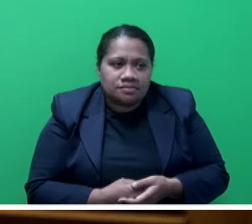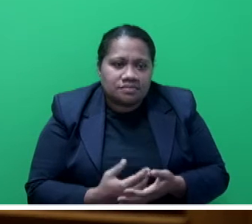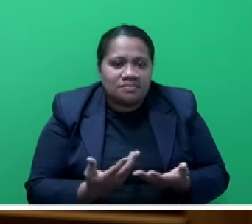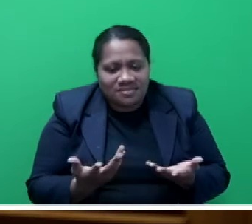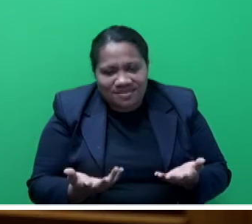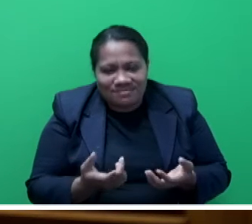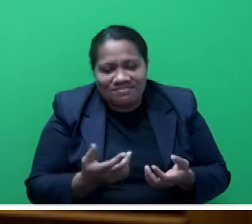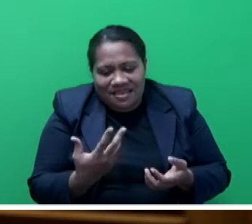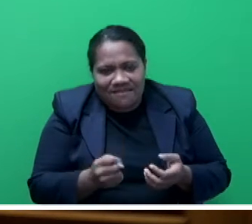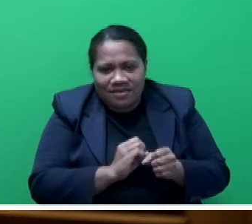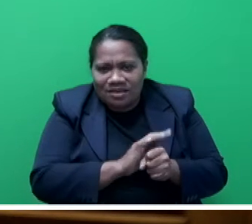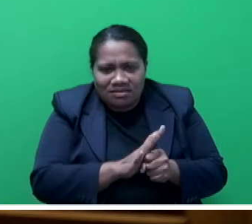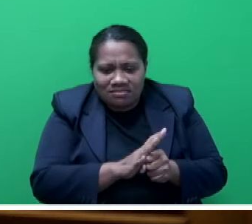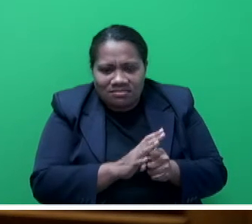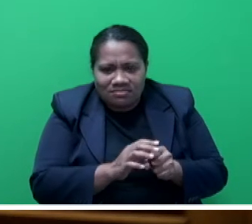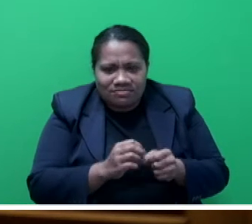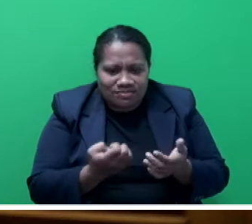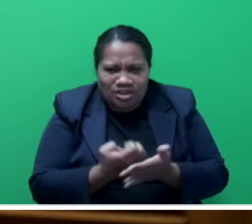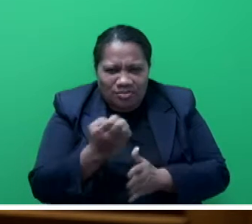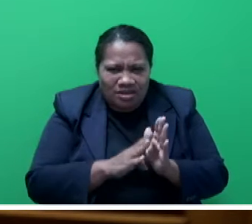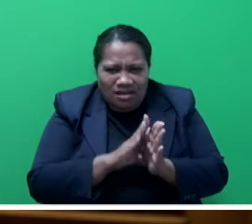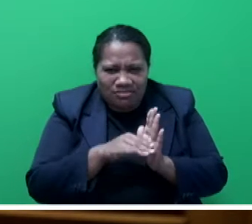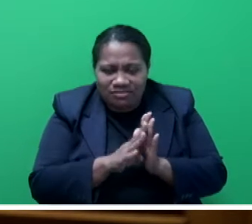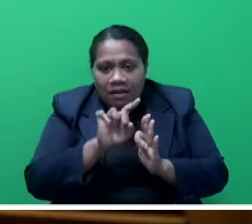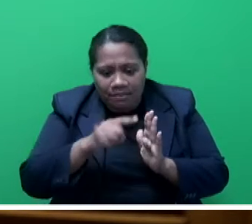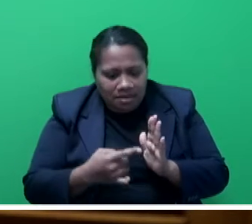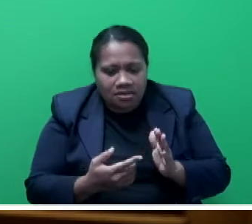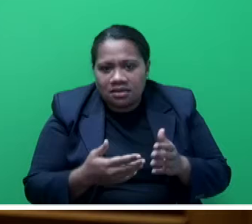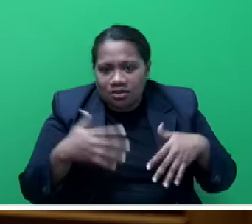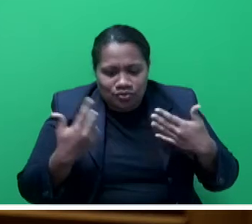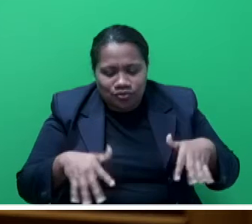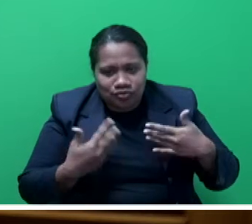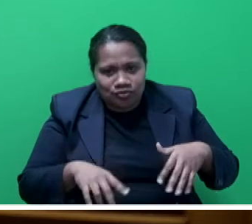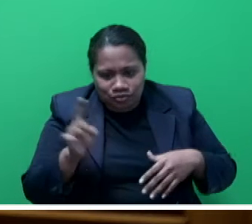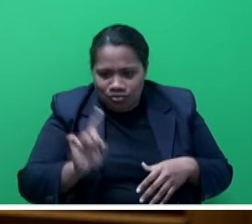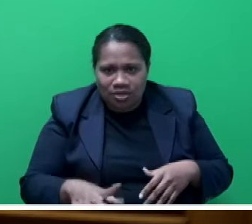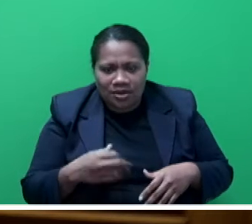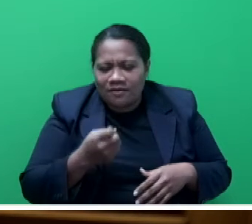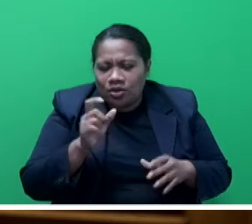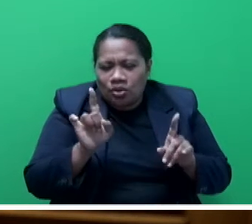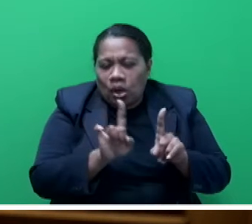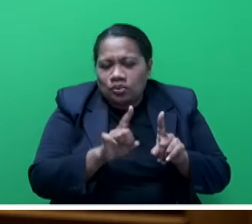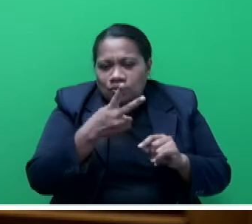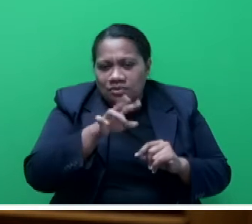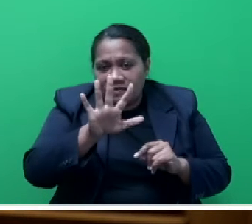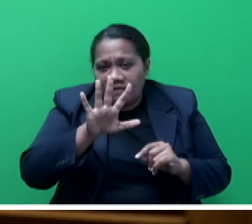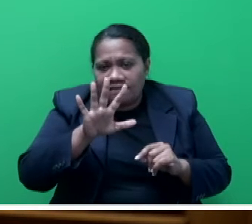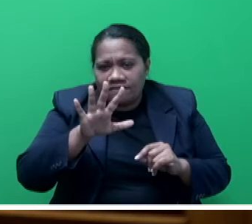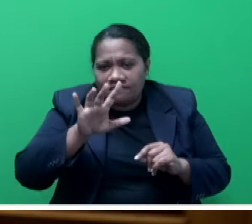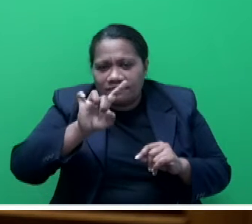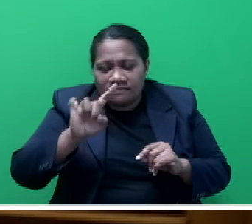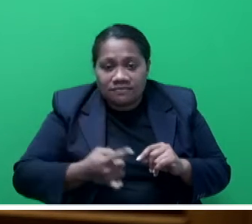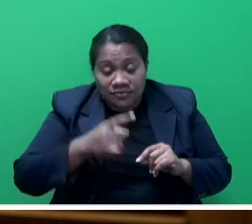So these are good numbers, and we can only get better. So today we have close to 25,000 Fijians